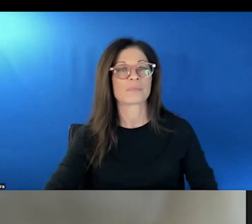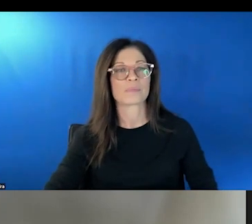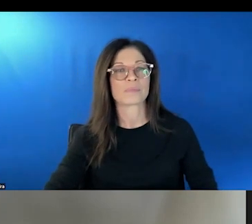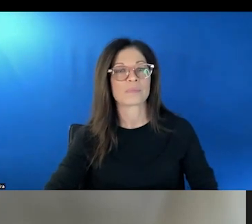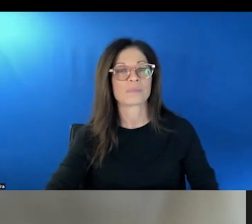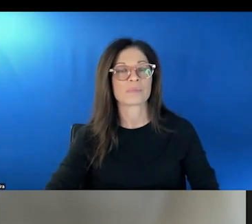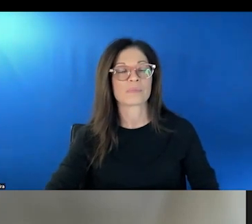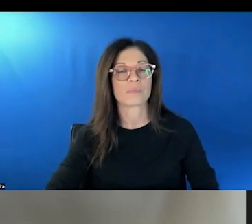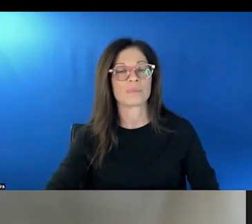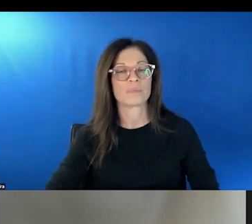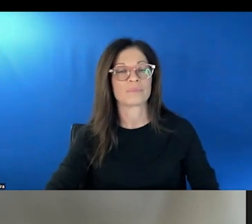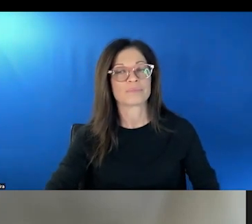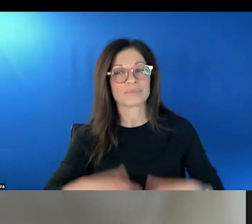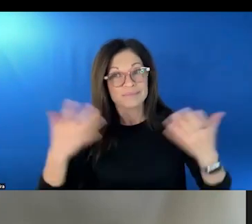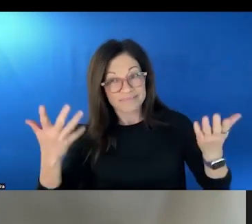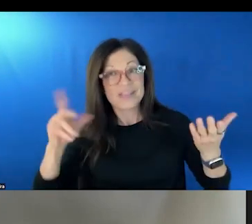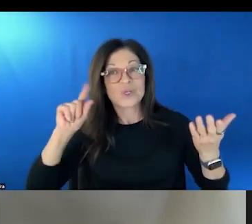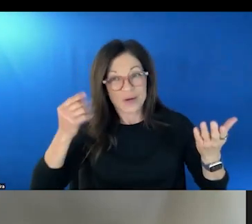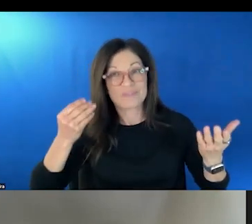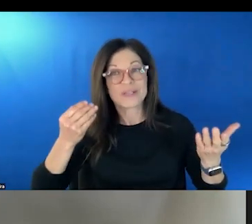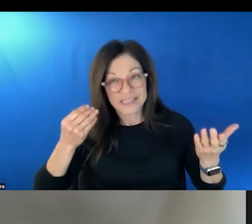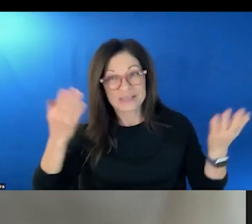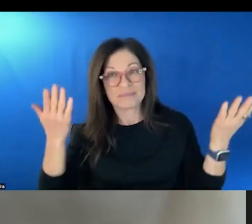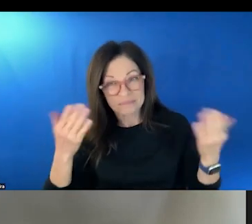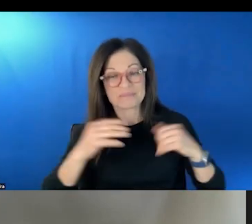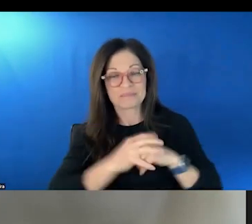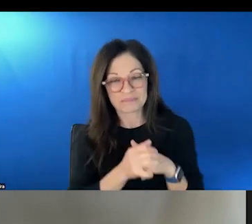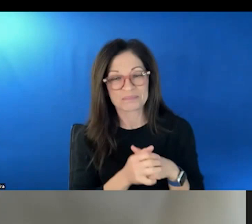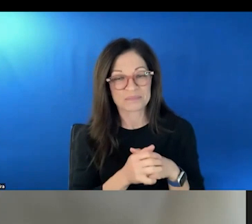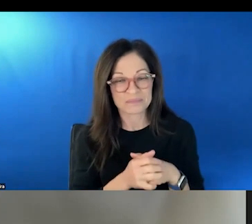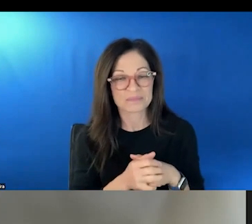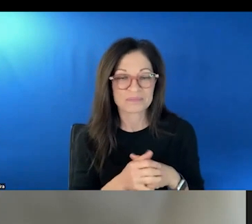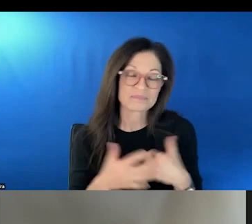Okay, 2014. So